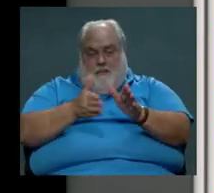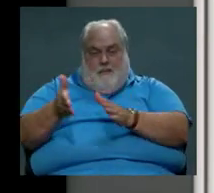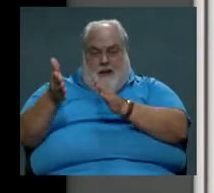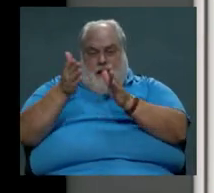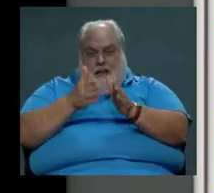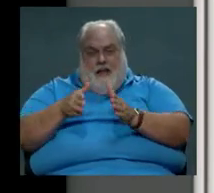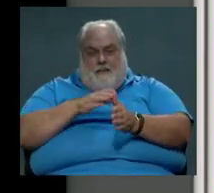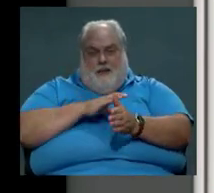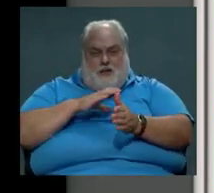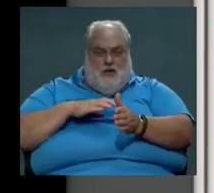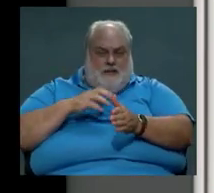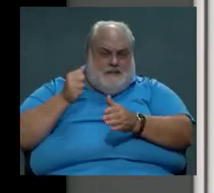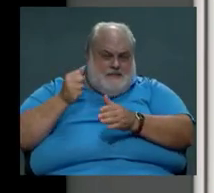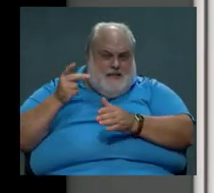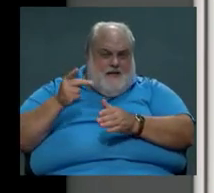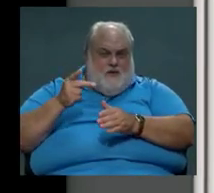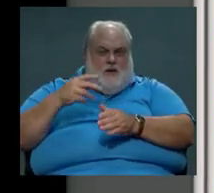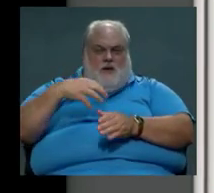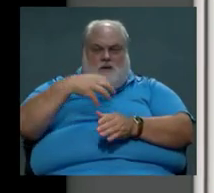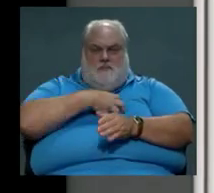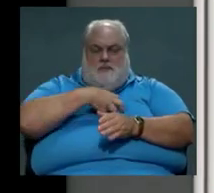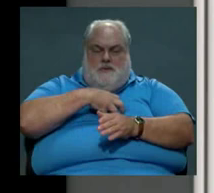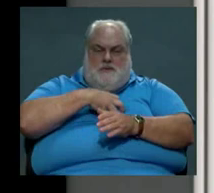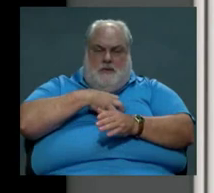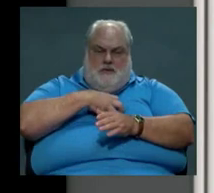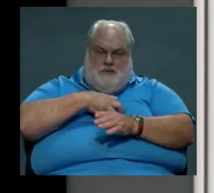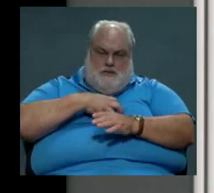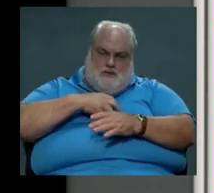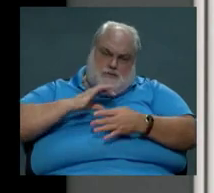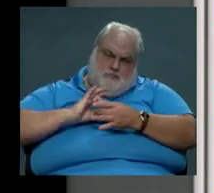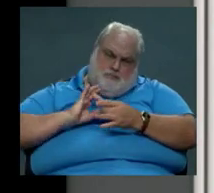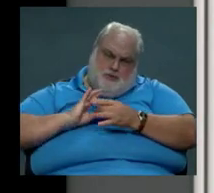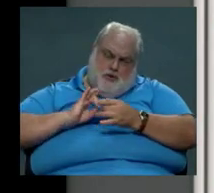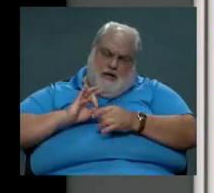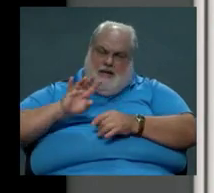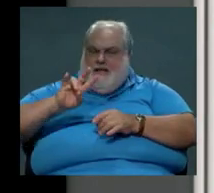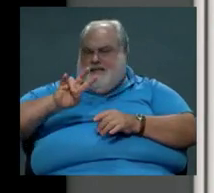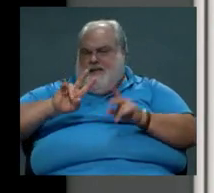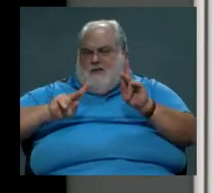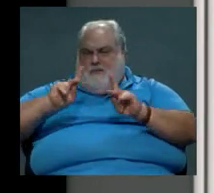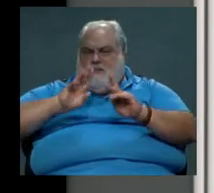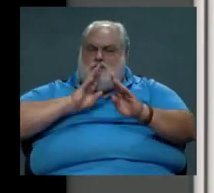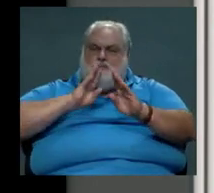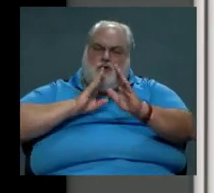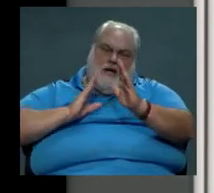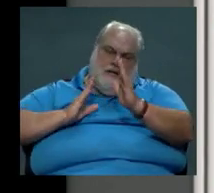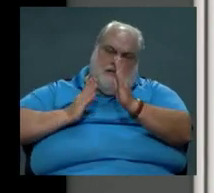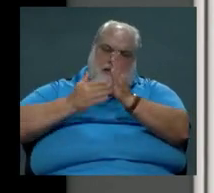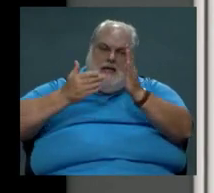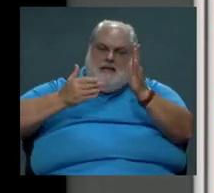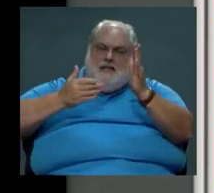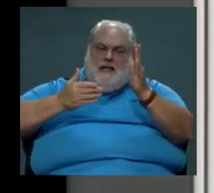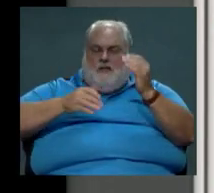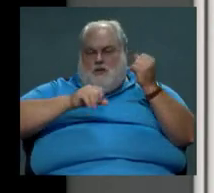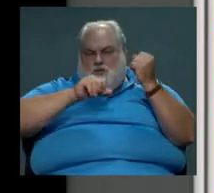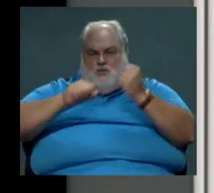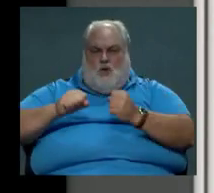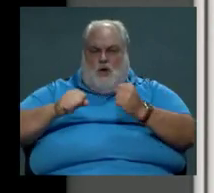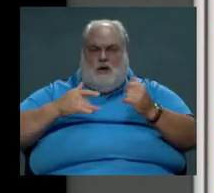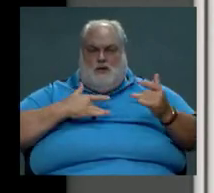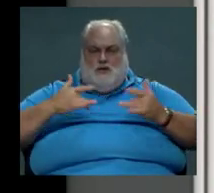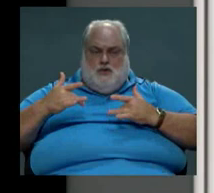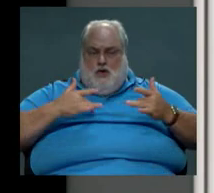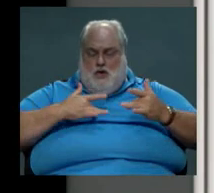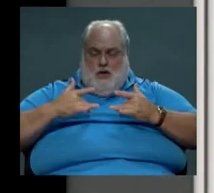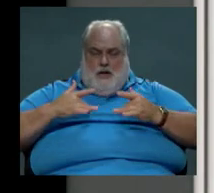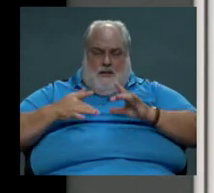several in there for opposition. Seven spoke against the item. The dominant concern in